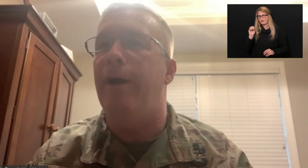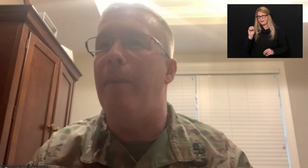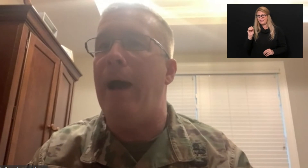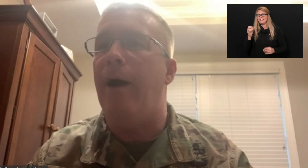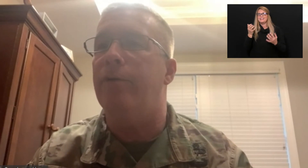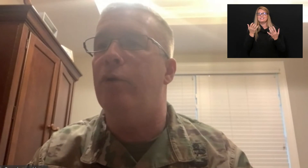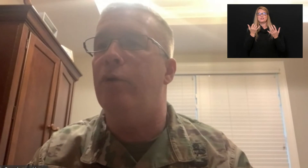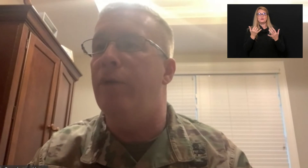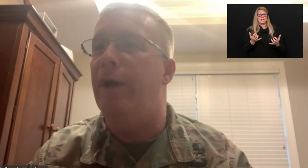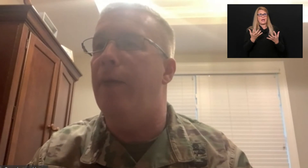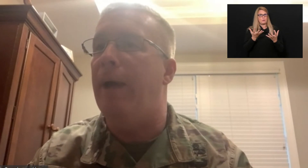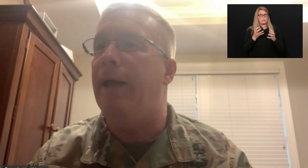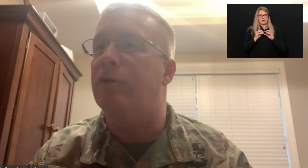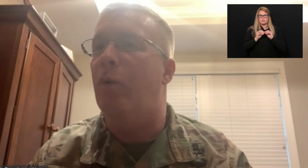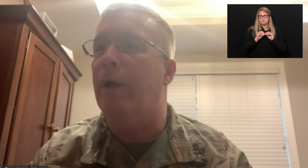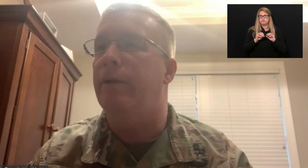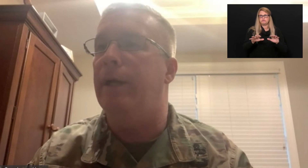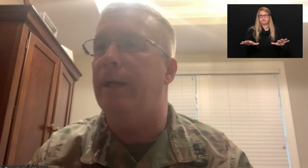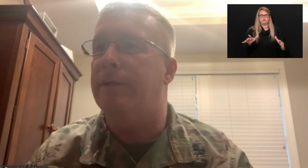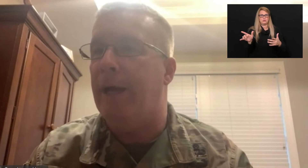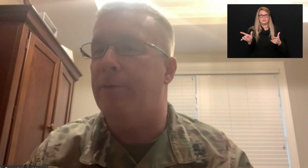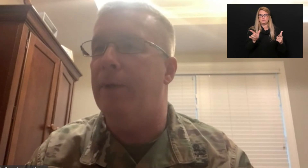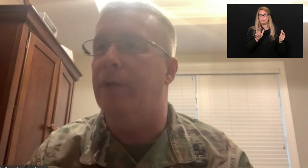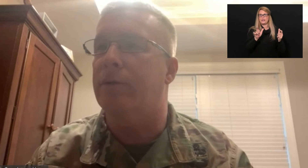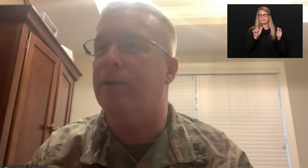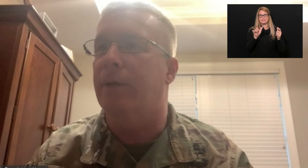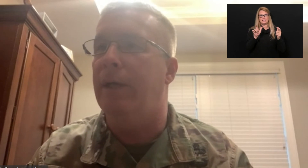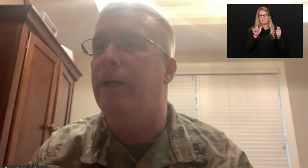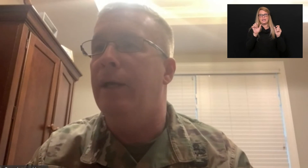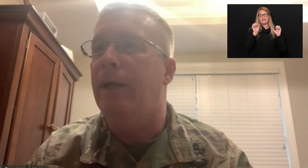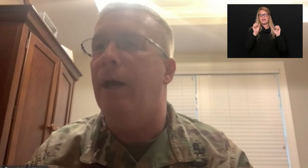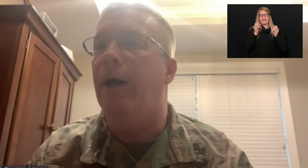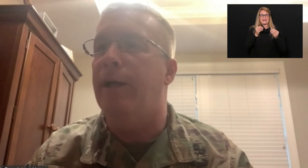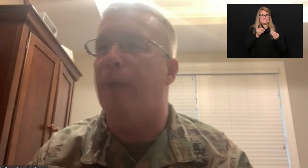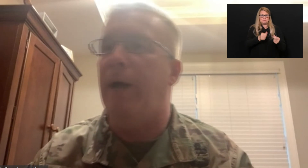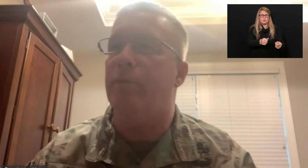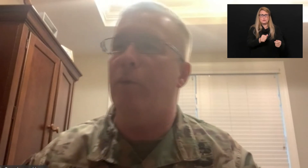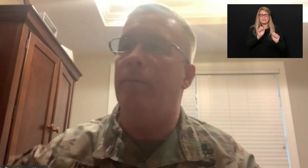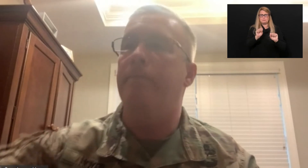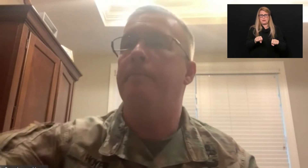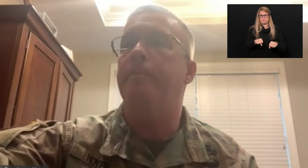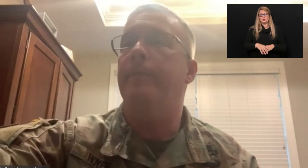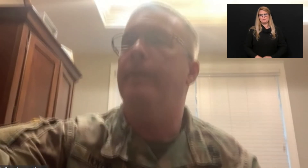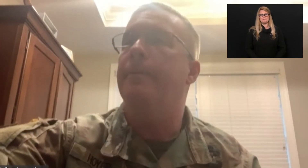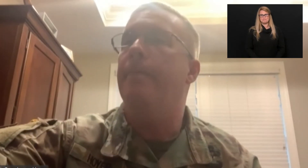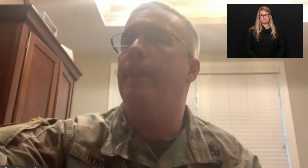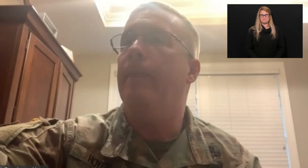get them out to them as quickly and as expeditiously as possible.